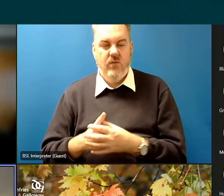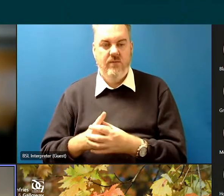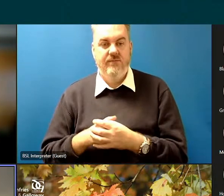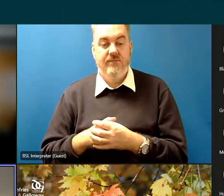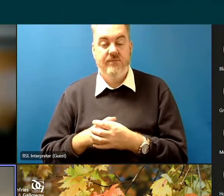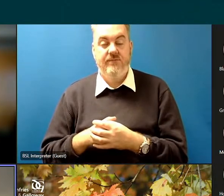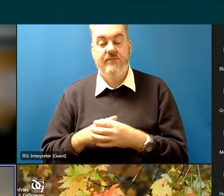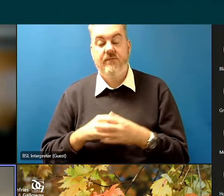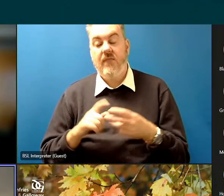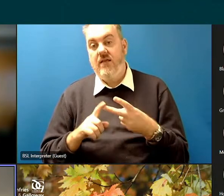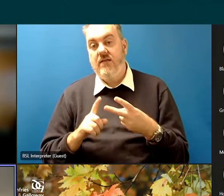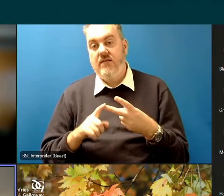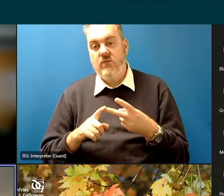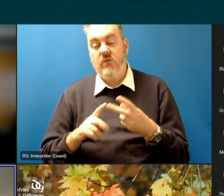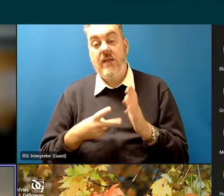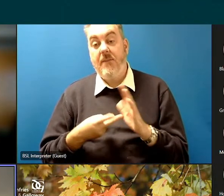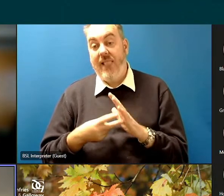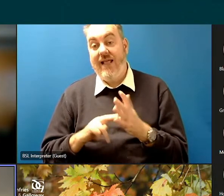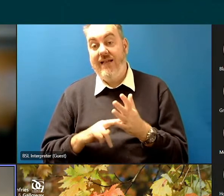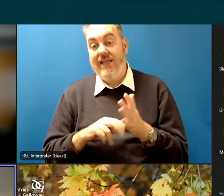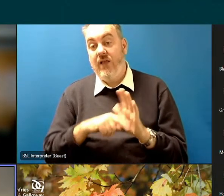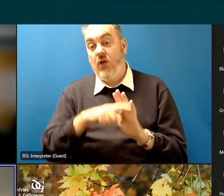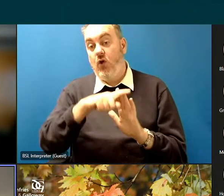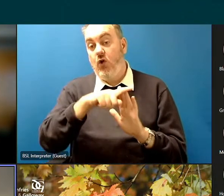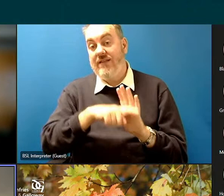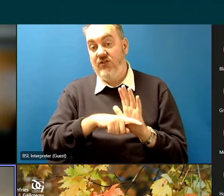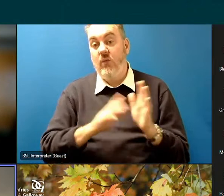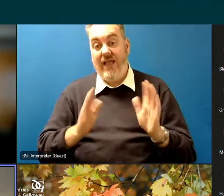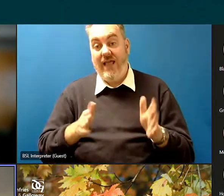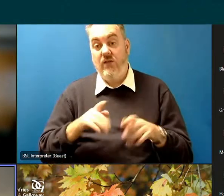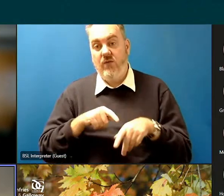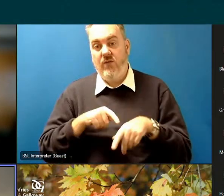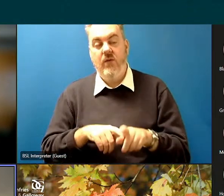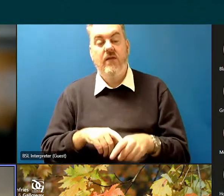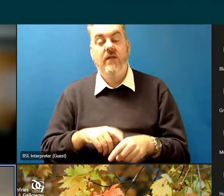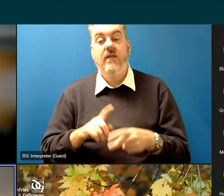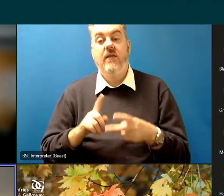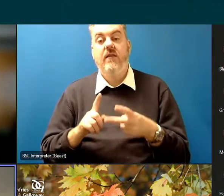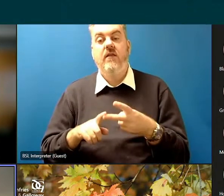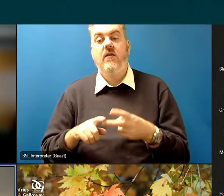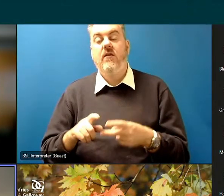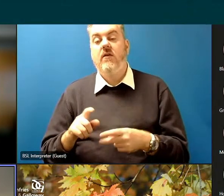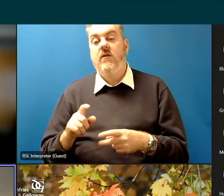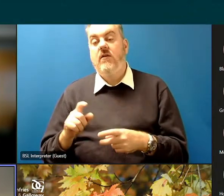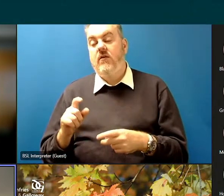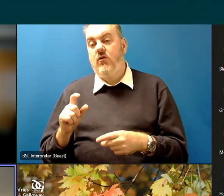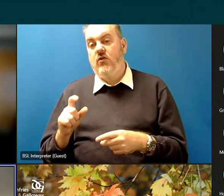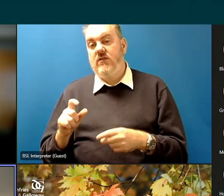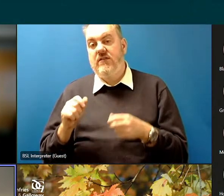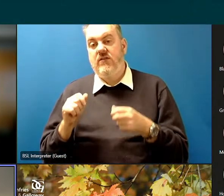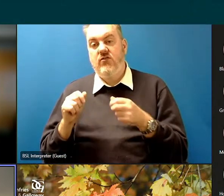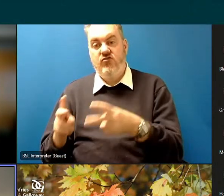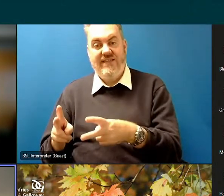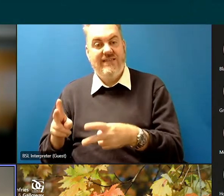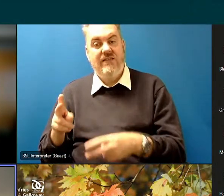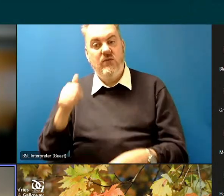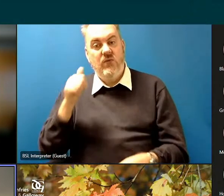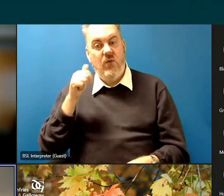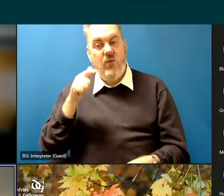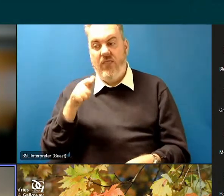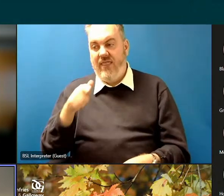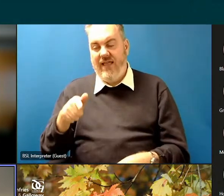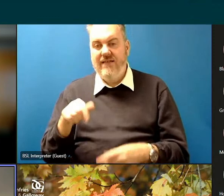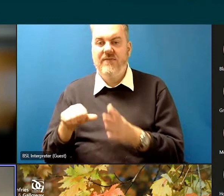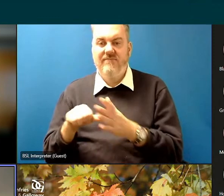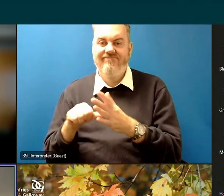As I say, that was a planning condition that was put in place. In terms of Cotton Street, as members will appreciate, that has been a